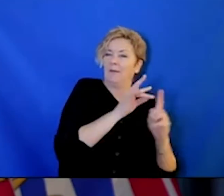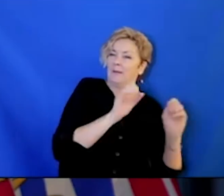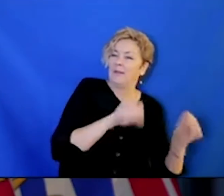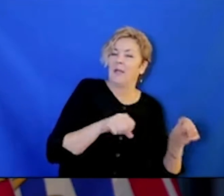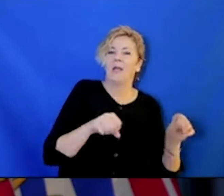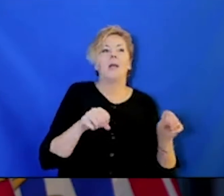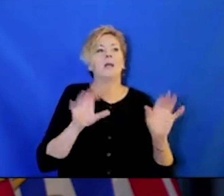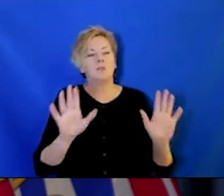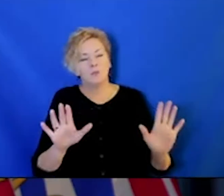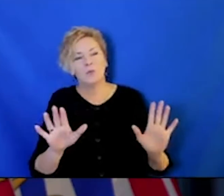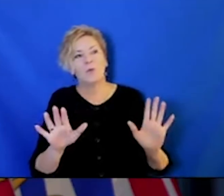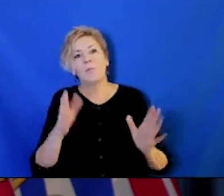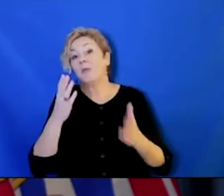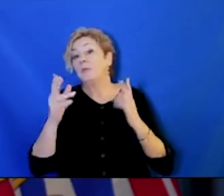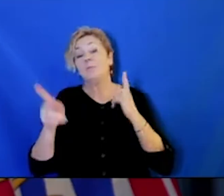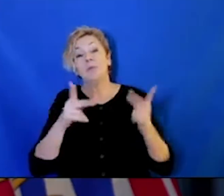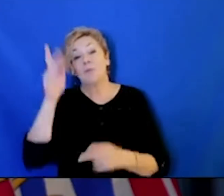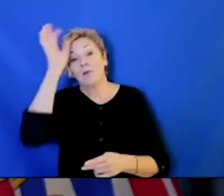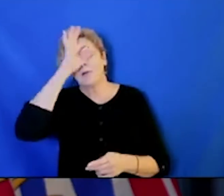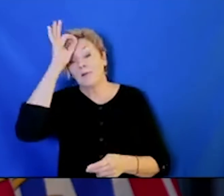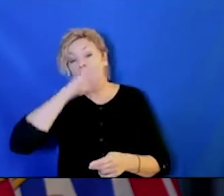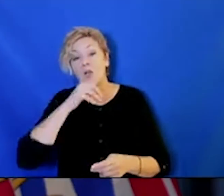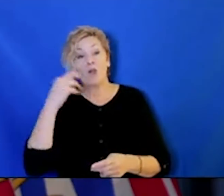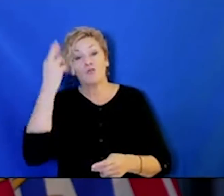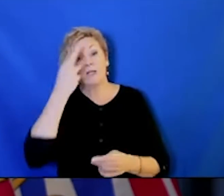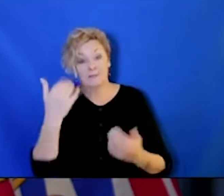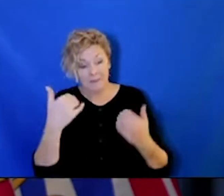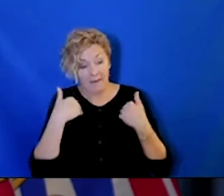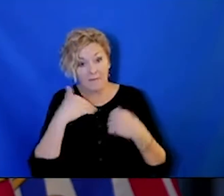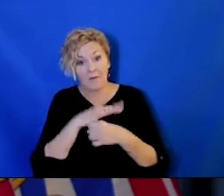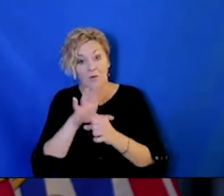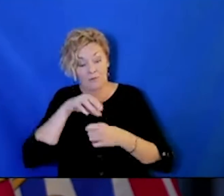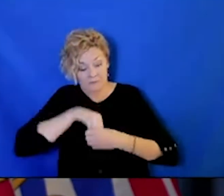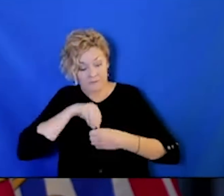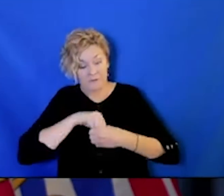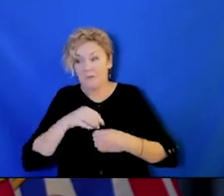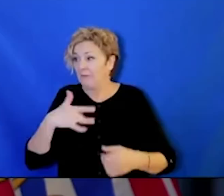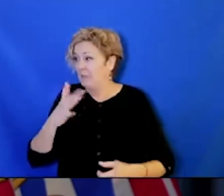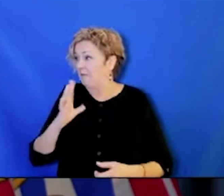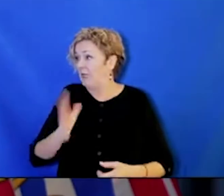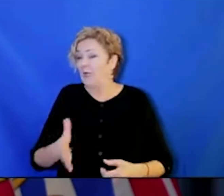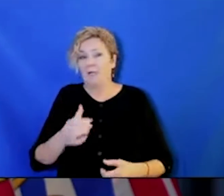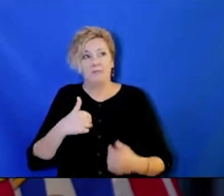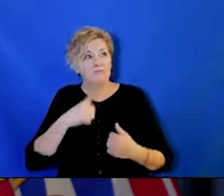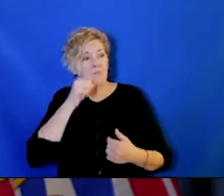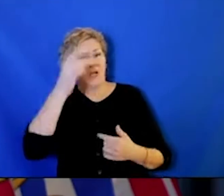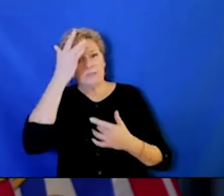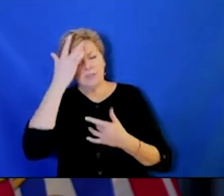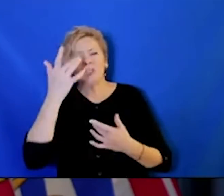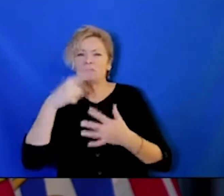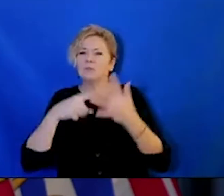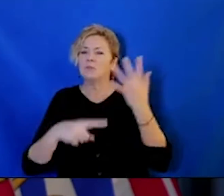today. So we need to redouble our efforts, and particularly the focus is going to be in the Vancouver Coastal and Fraser Health region,